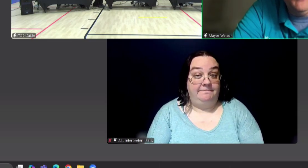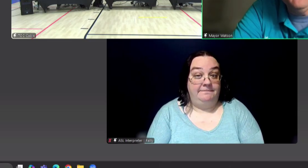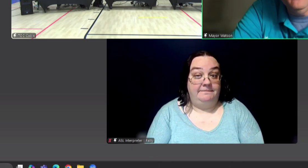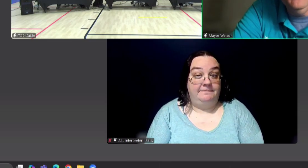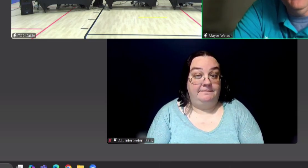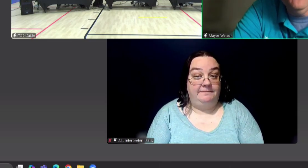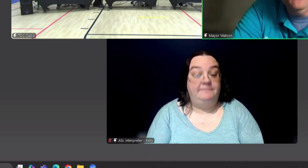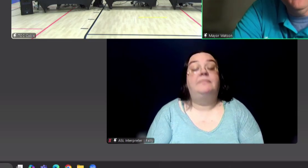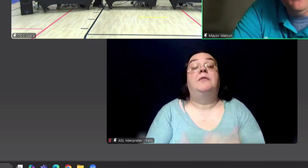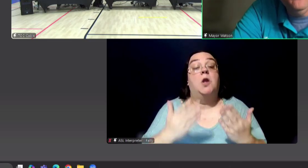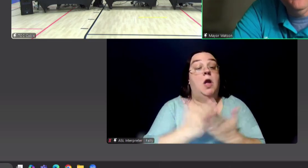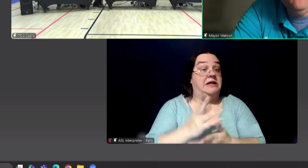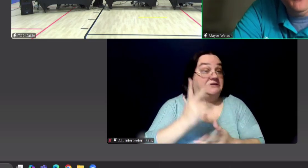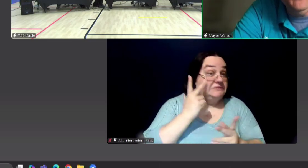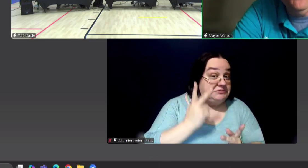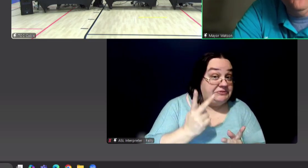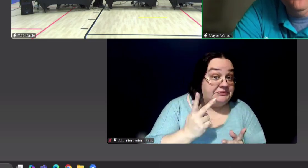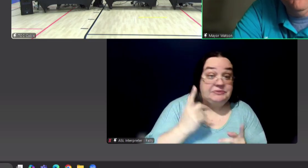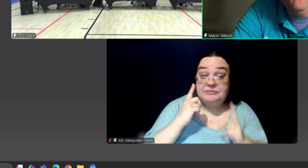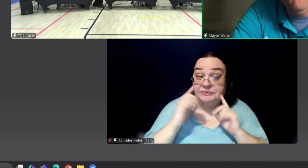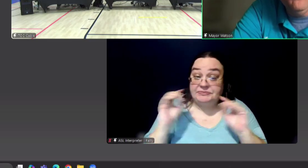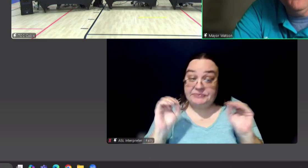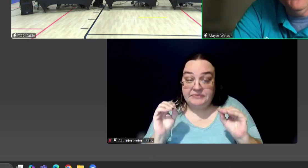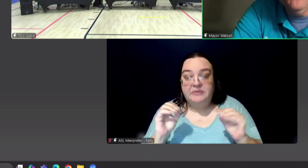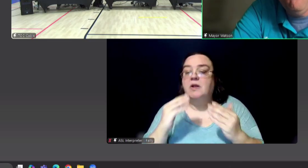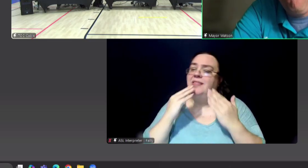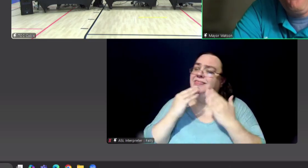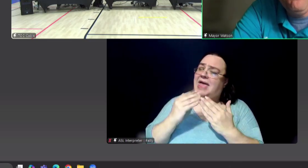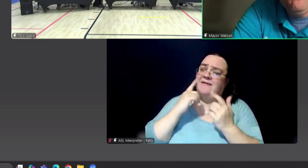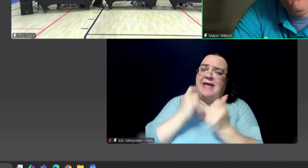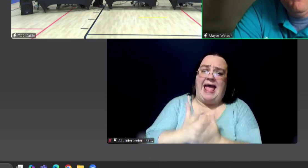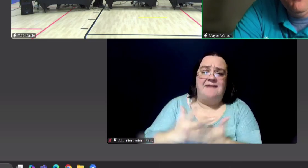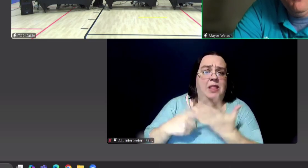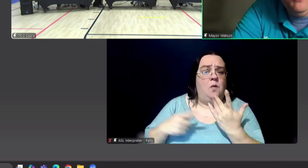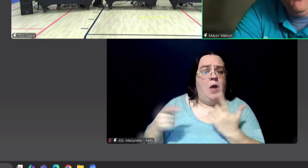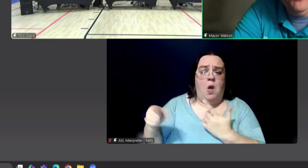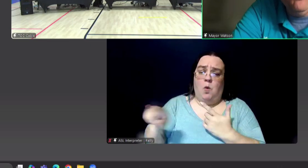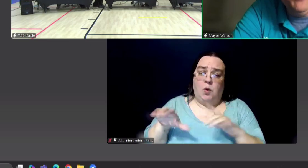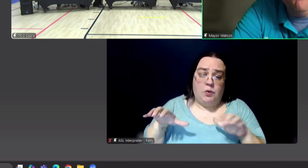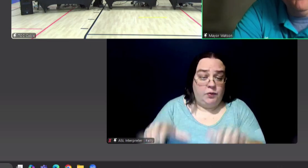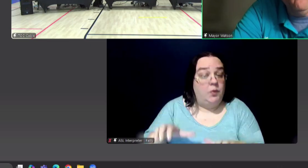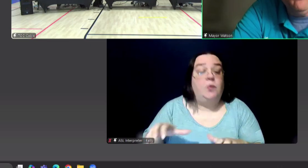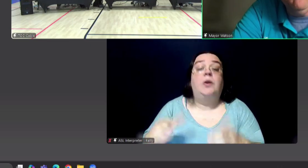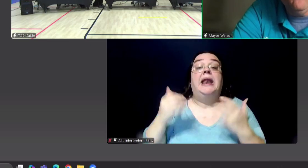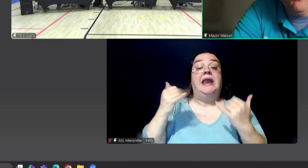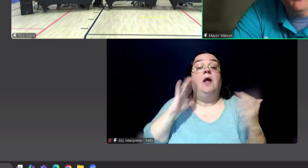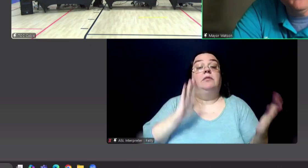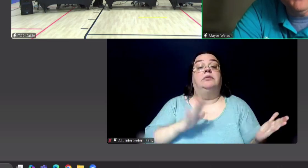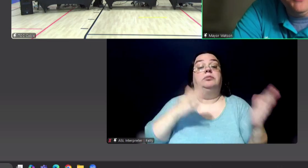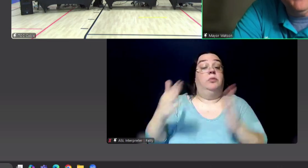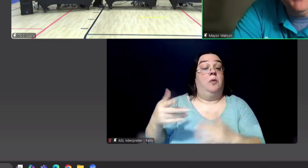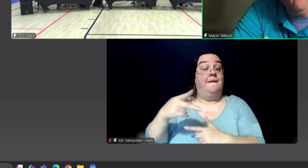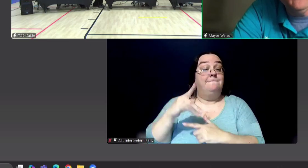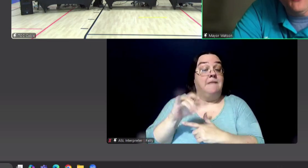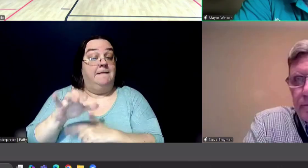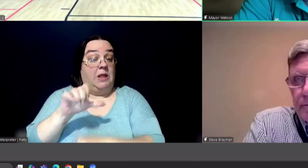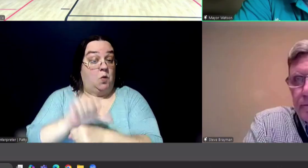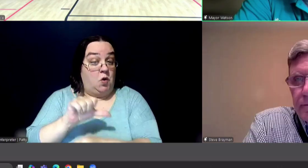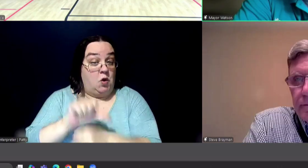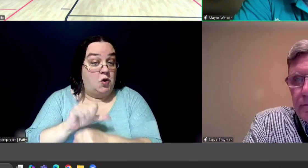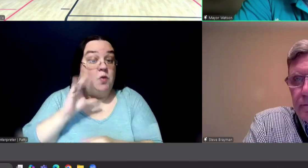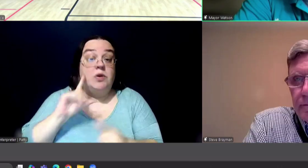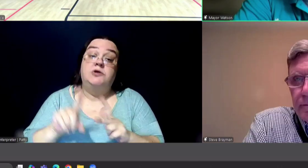All right, seeing and hearing none, thank you for everything you do. We will now move to Public Works, and I will start